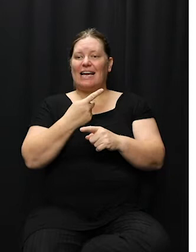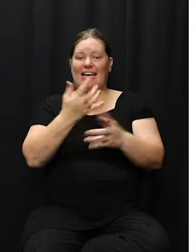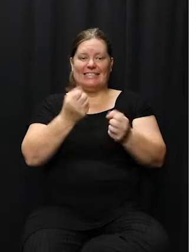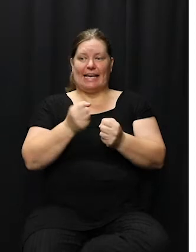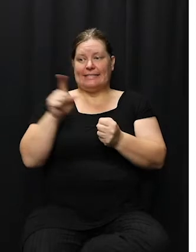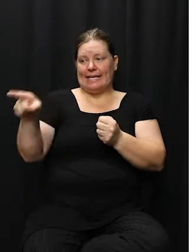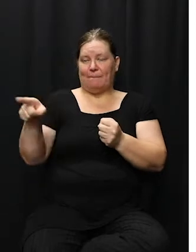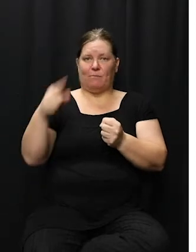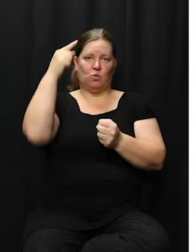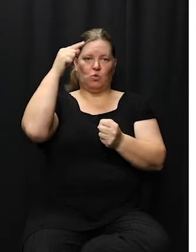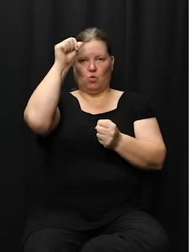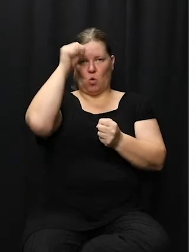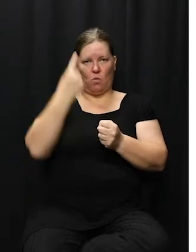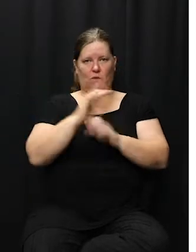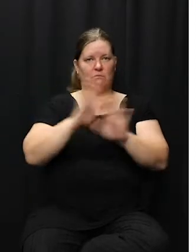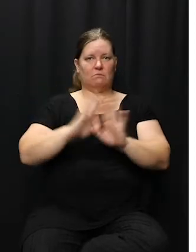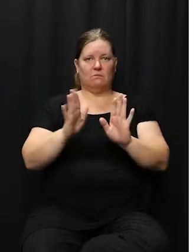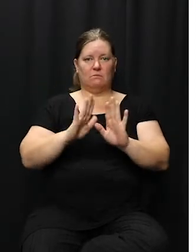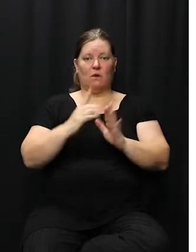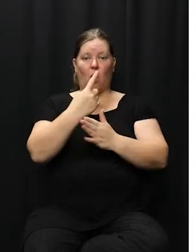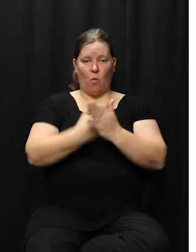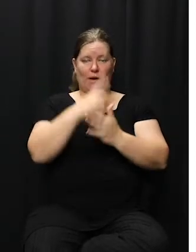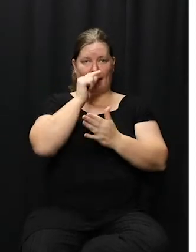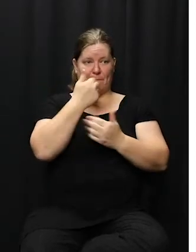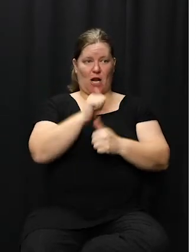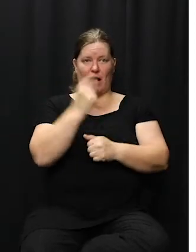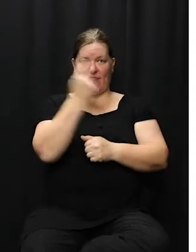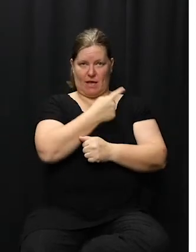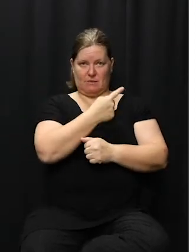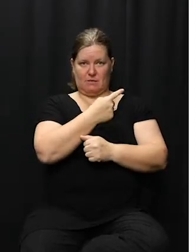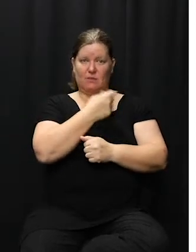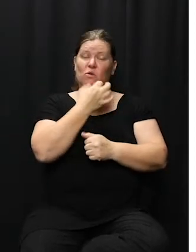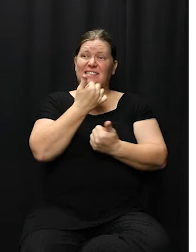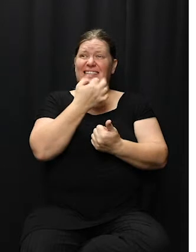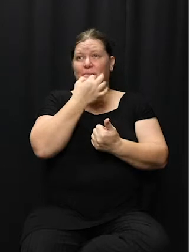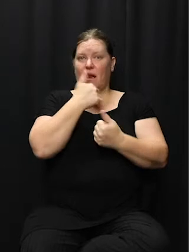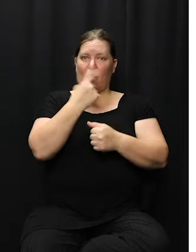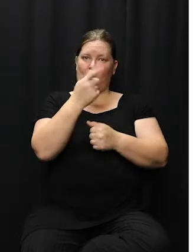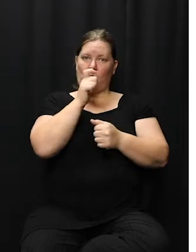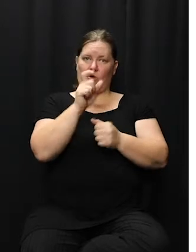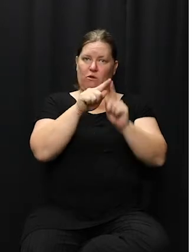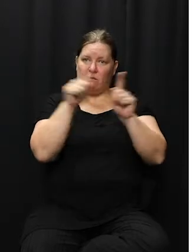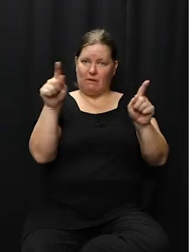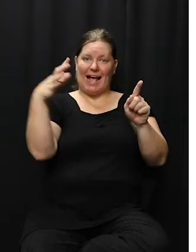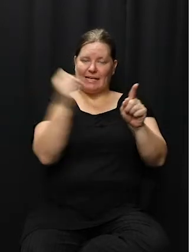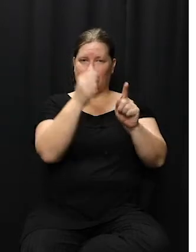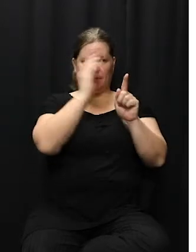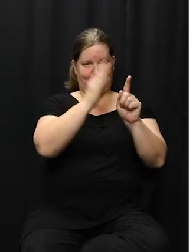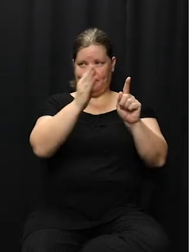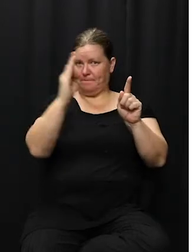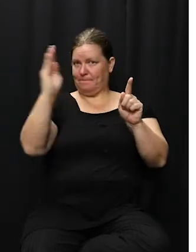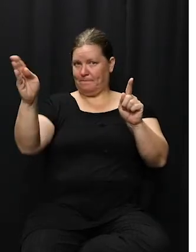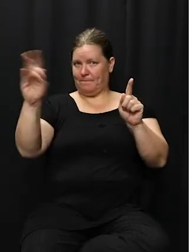That's an expression in English. You can't say it takes him to know one. You can only say it takes one to know one.